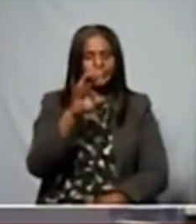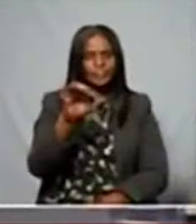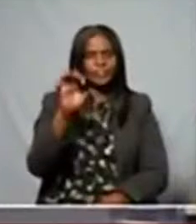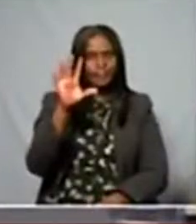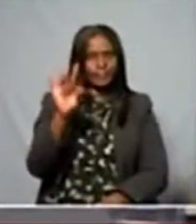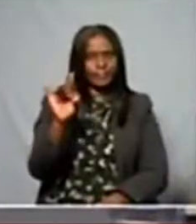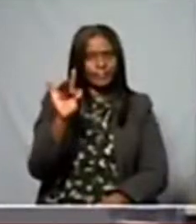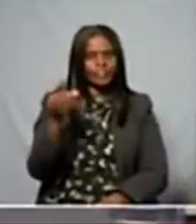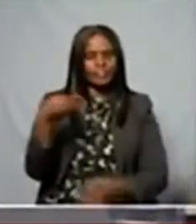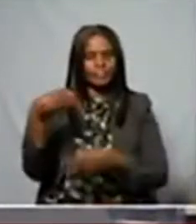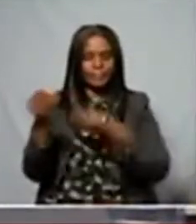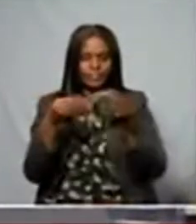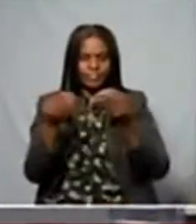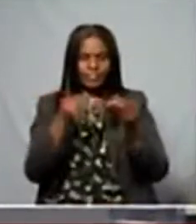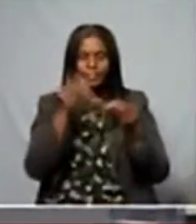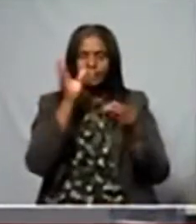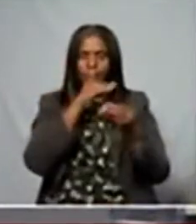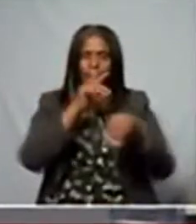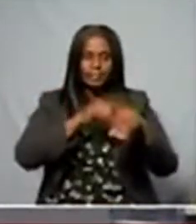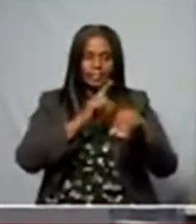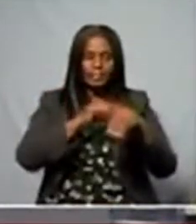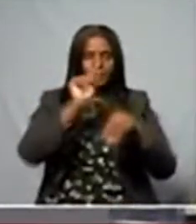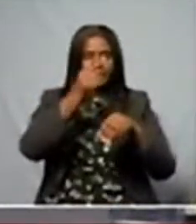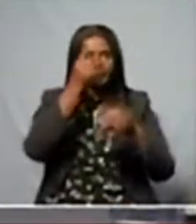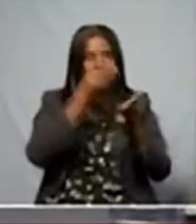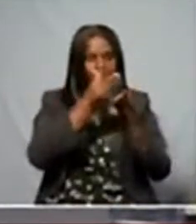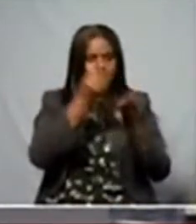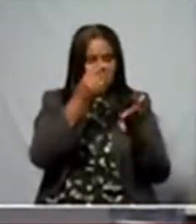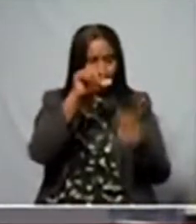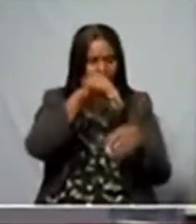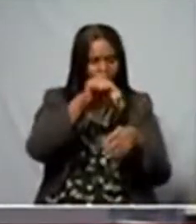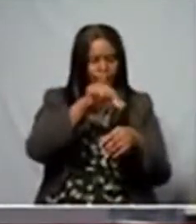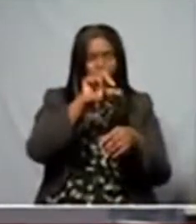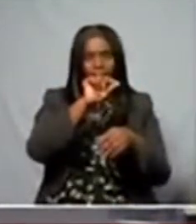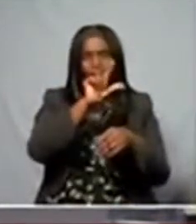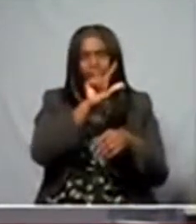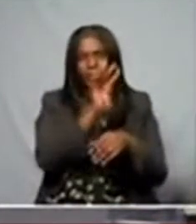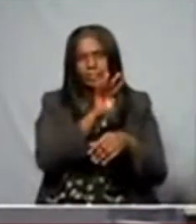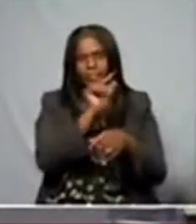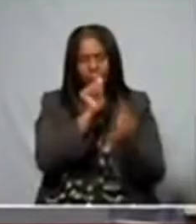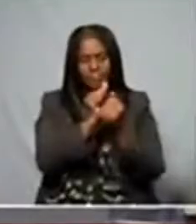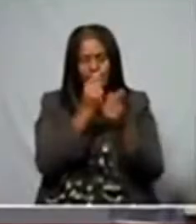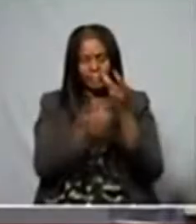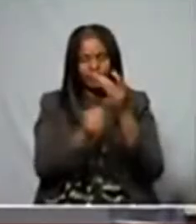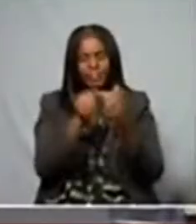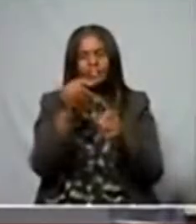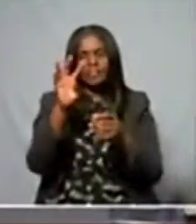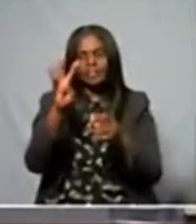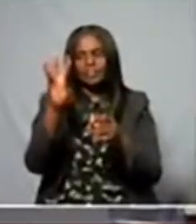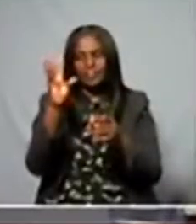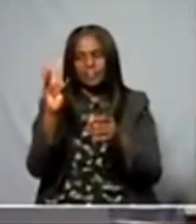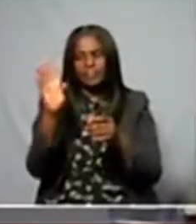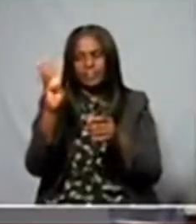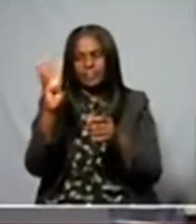91,289,408 expenditure during the first quarter of 2024, with a